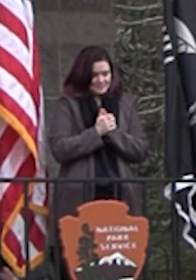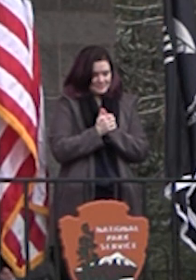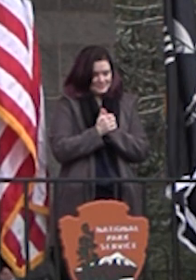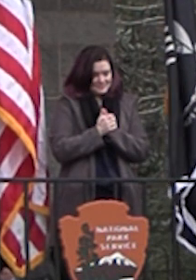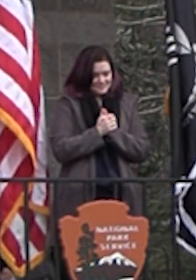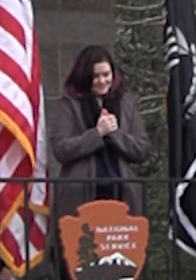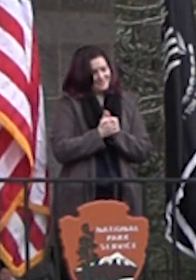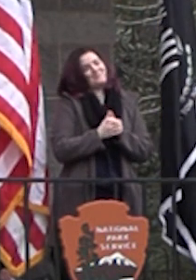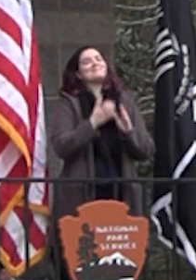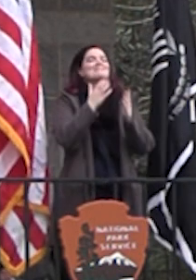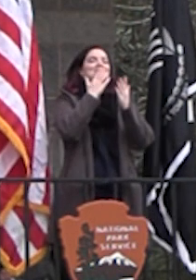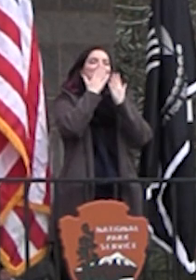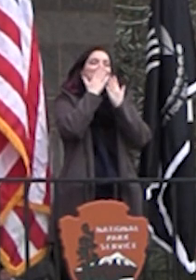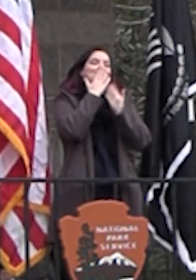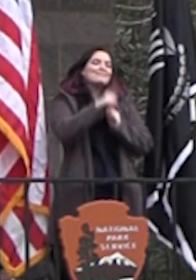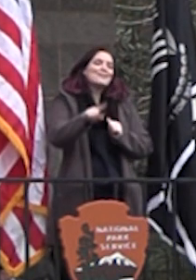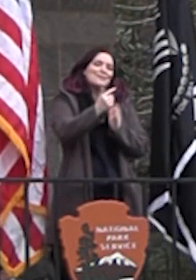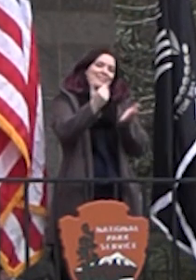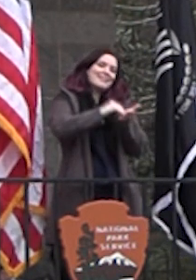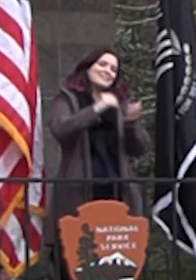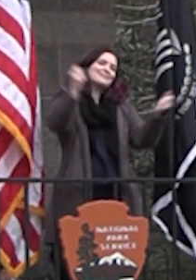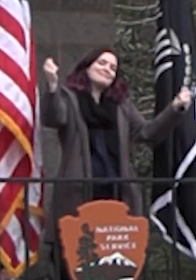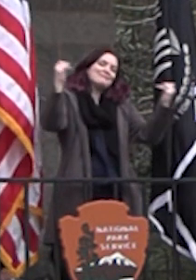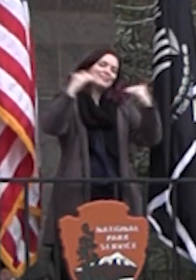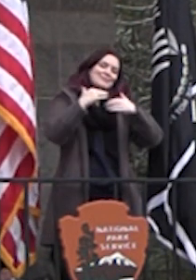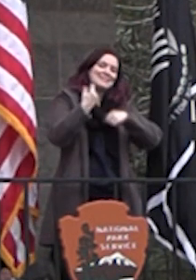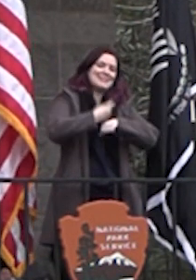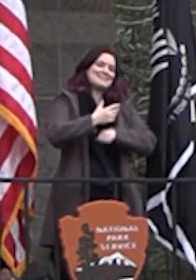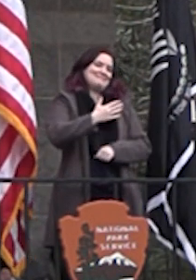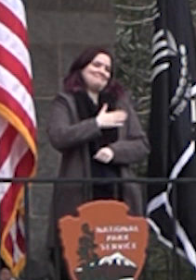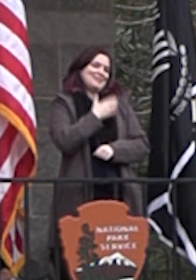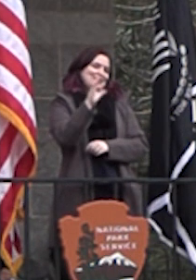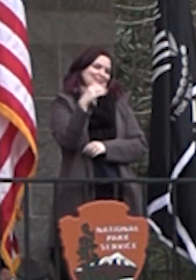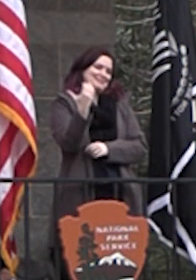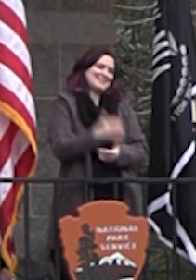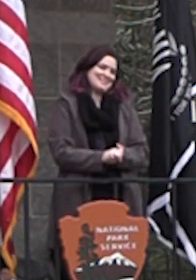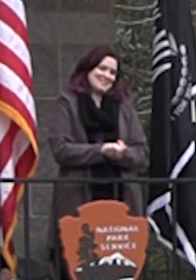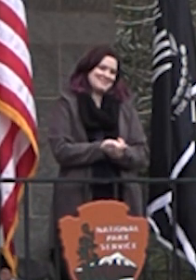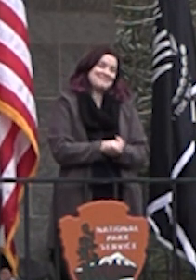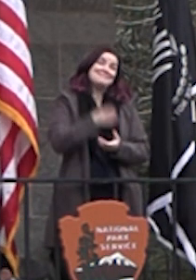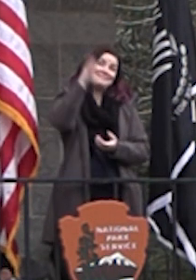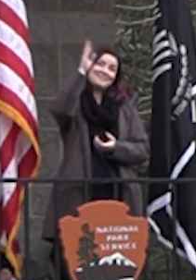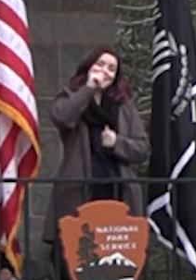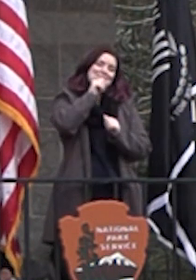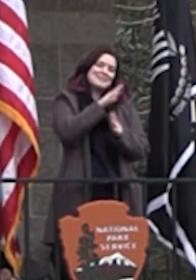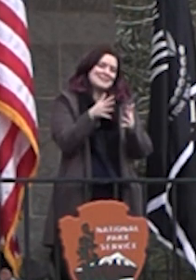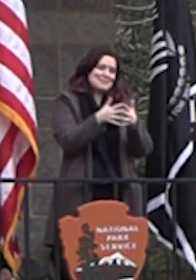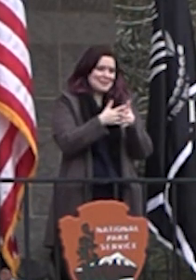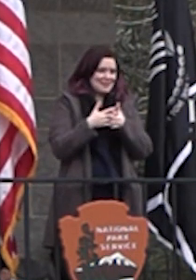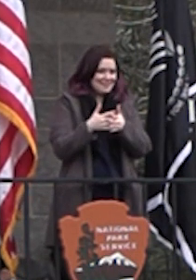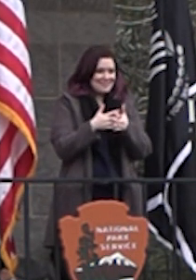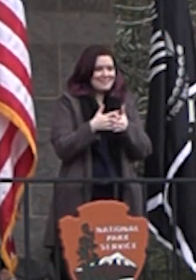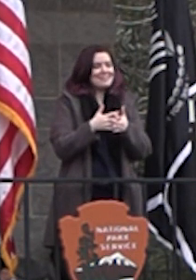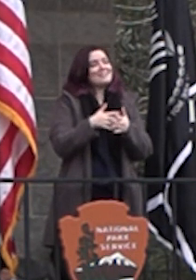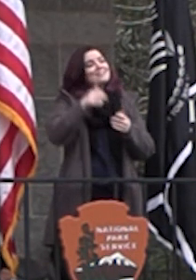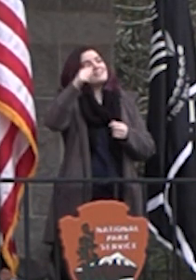Thank you all again for being here. Merry Christmas. God bless America. Amen. And our